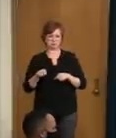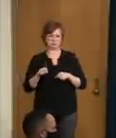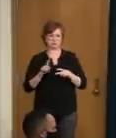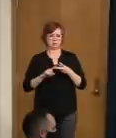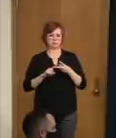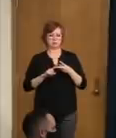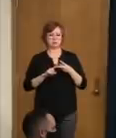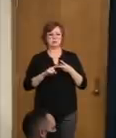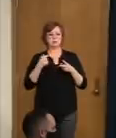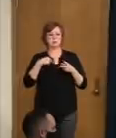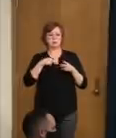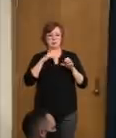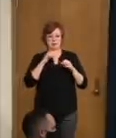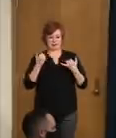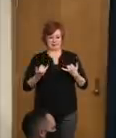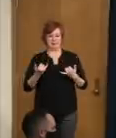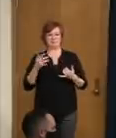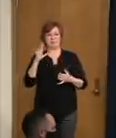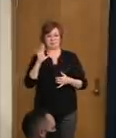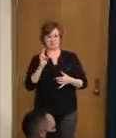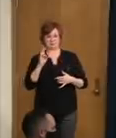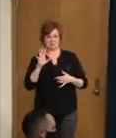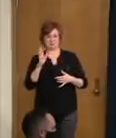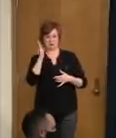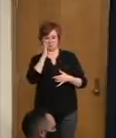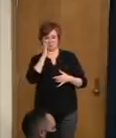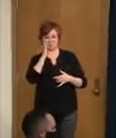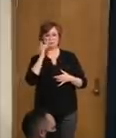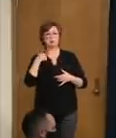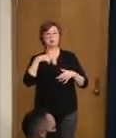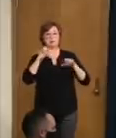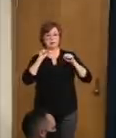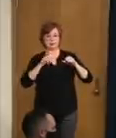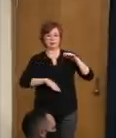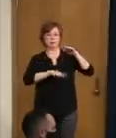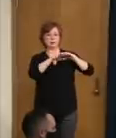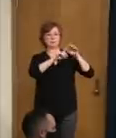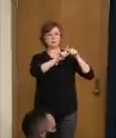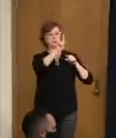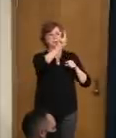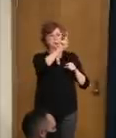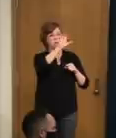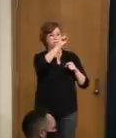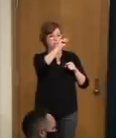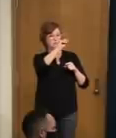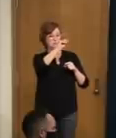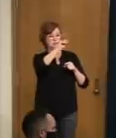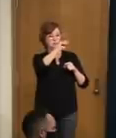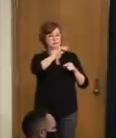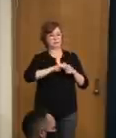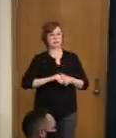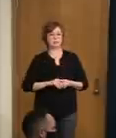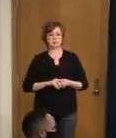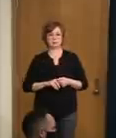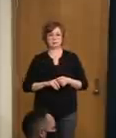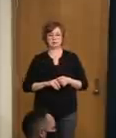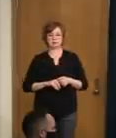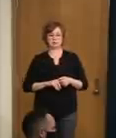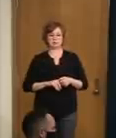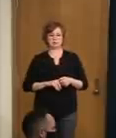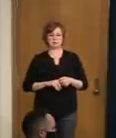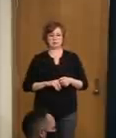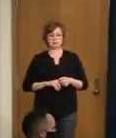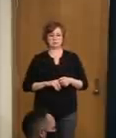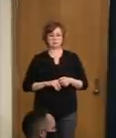the capacity to double that if we need to through the work that we've been doing for upskilling, reconfiguring